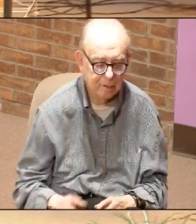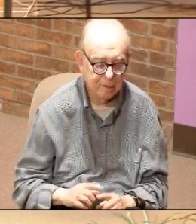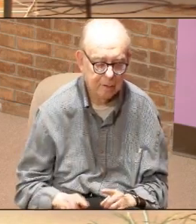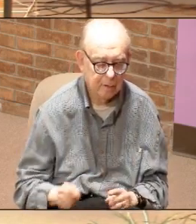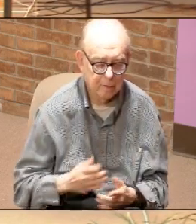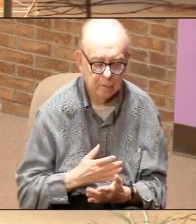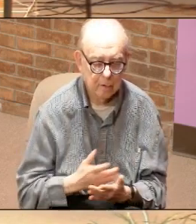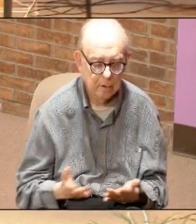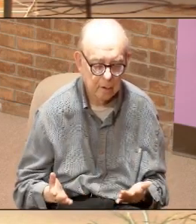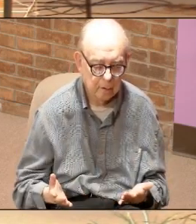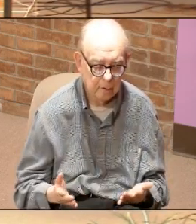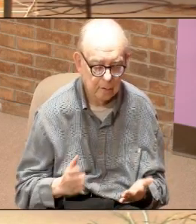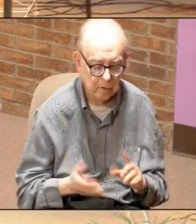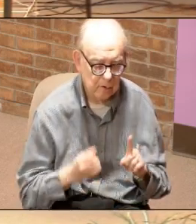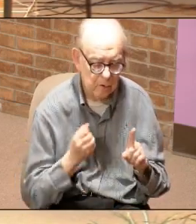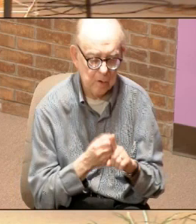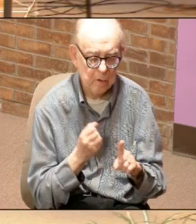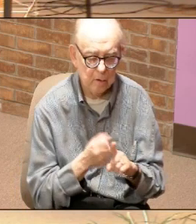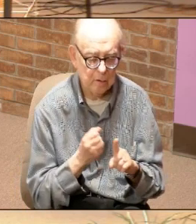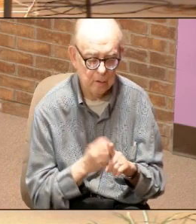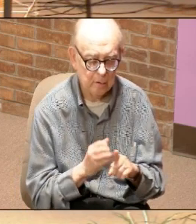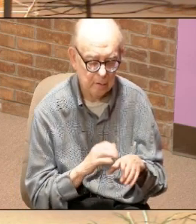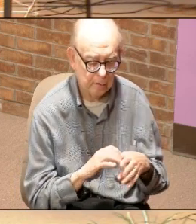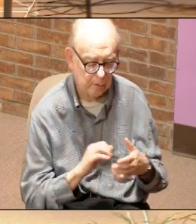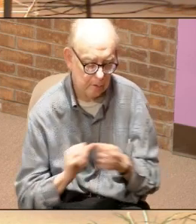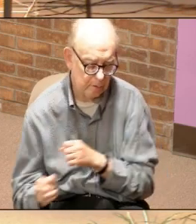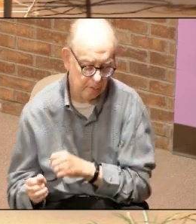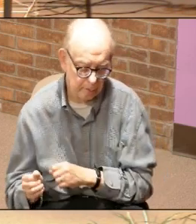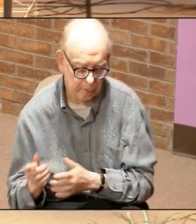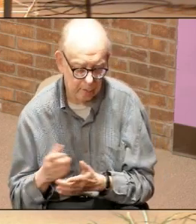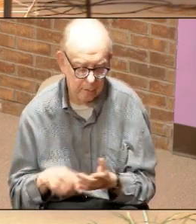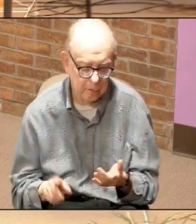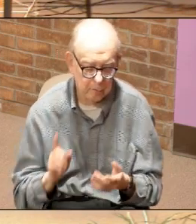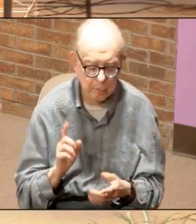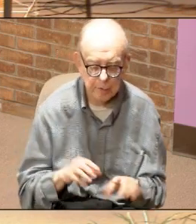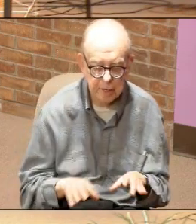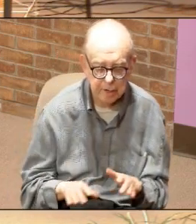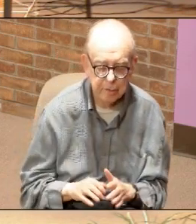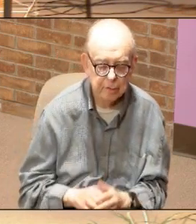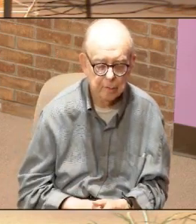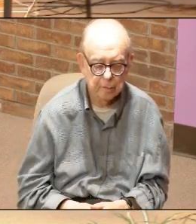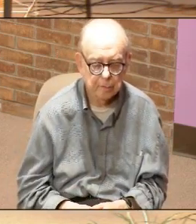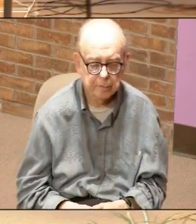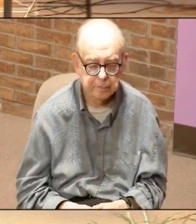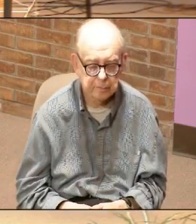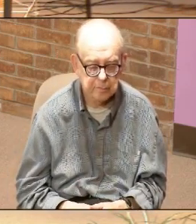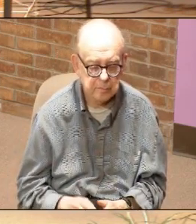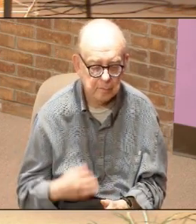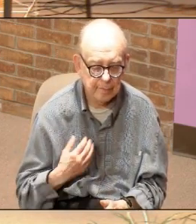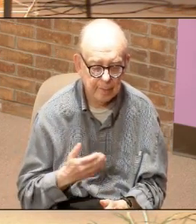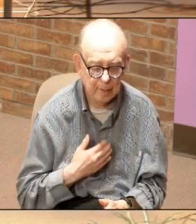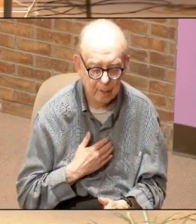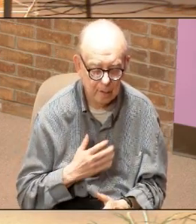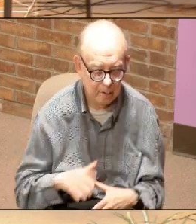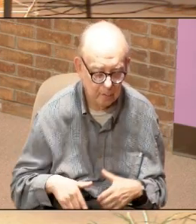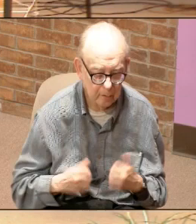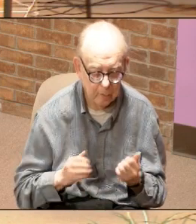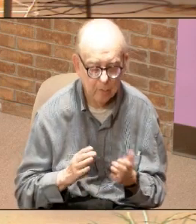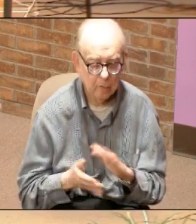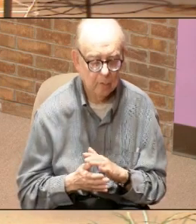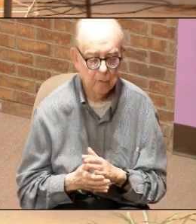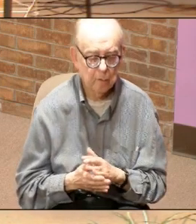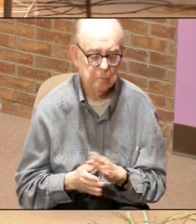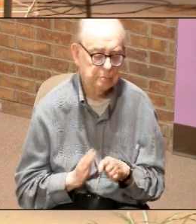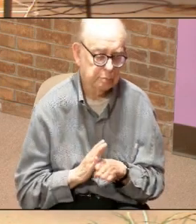But everything seems to bombard us and take us away from what it is that we need. And our life becomes